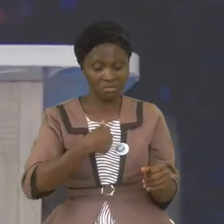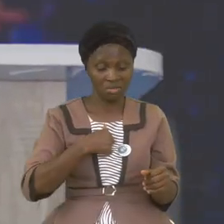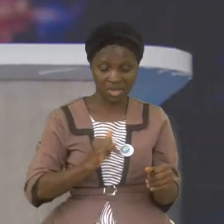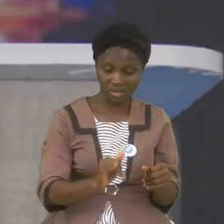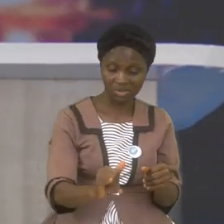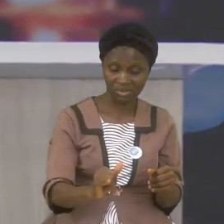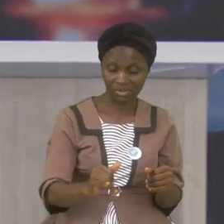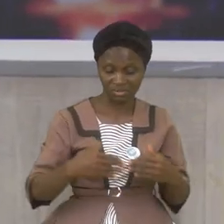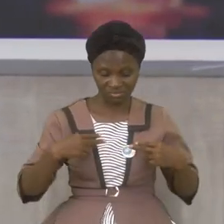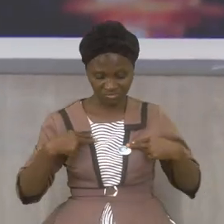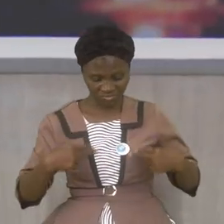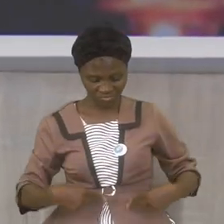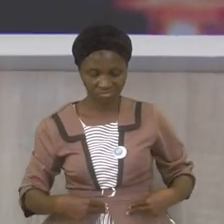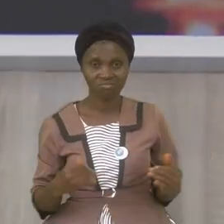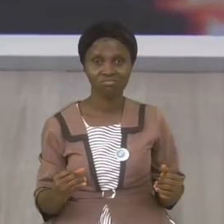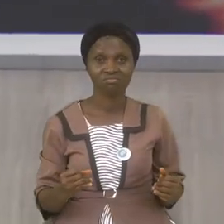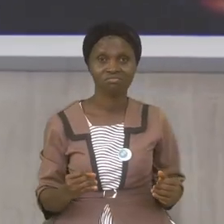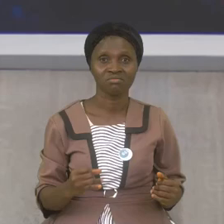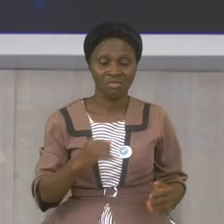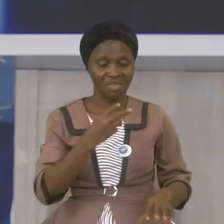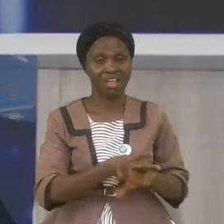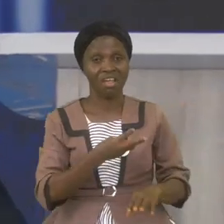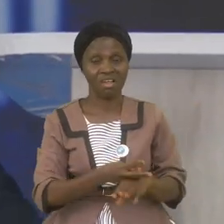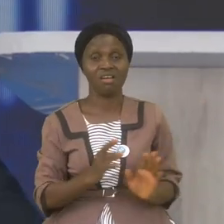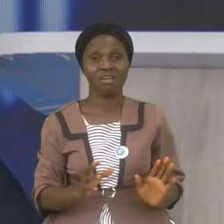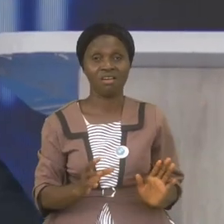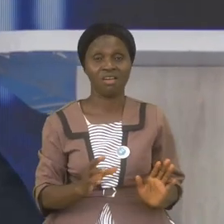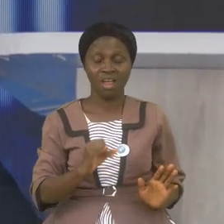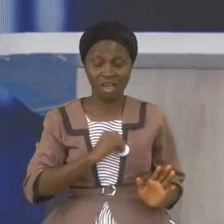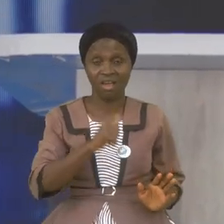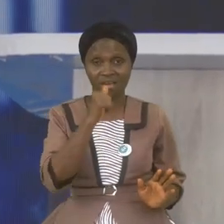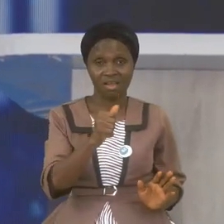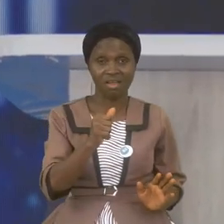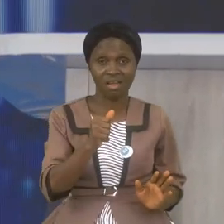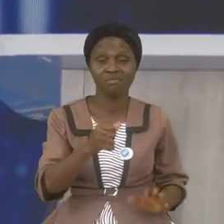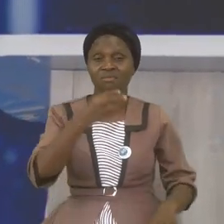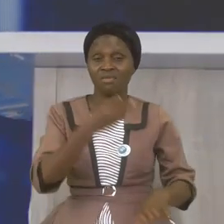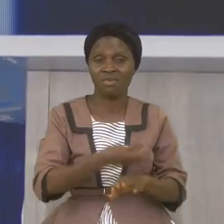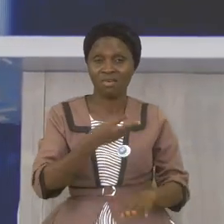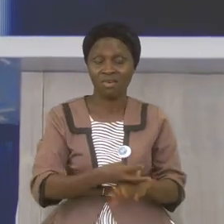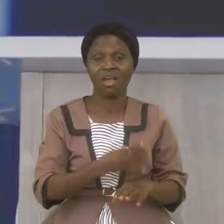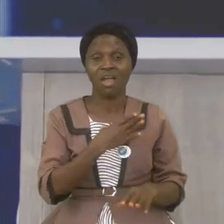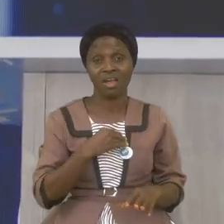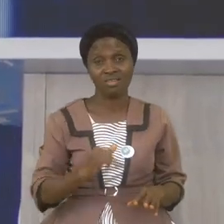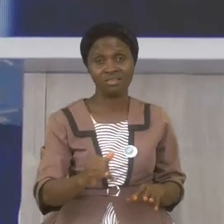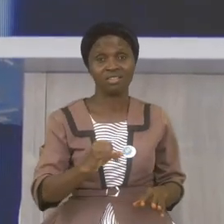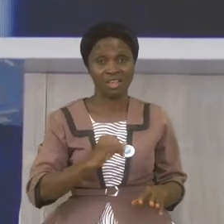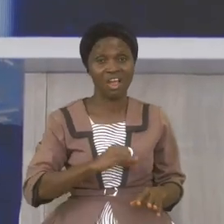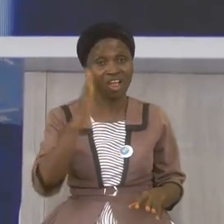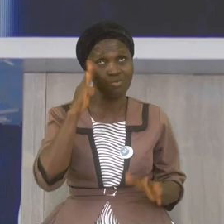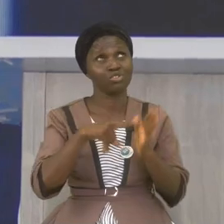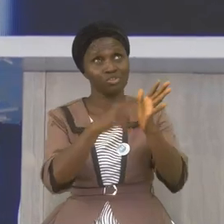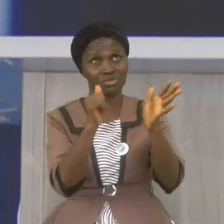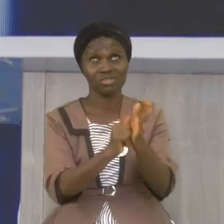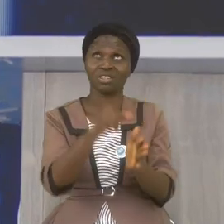hard-hearted, heartless, hopelessly hard. And yet I show that God, that